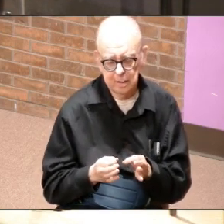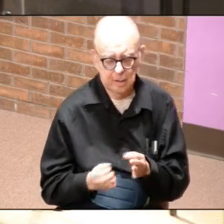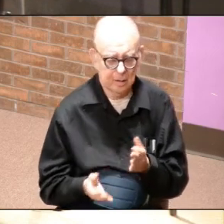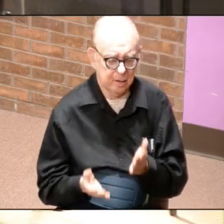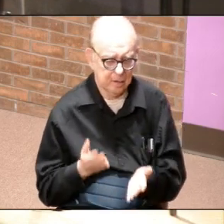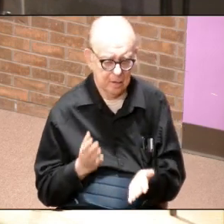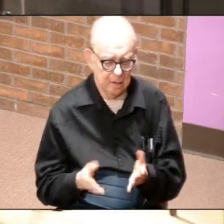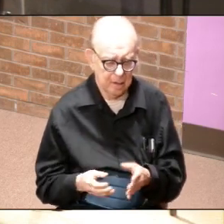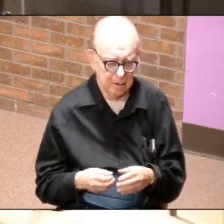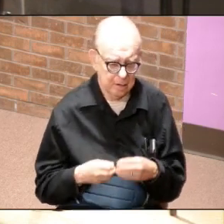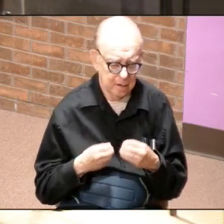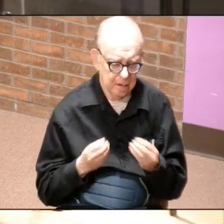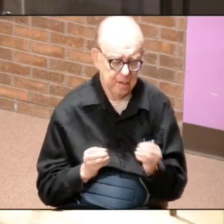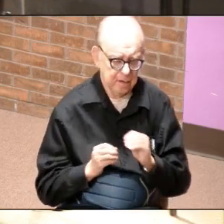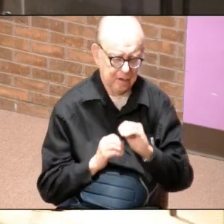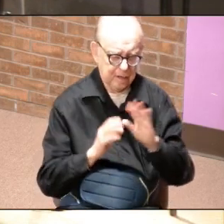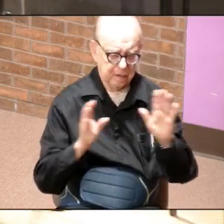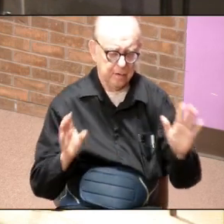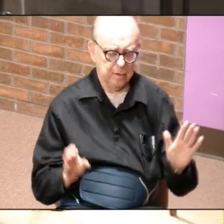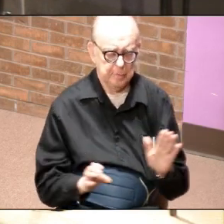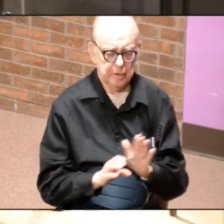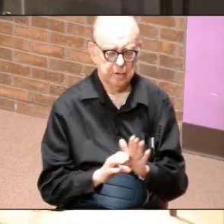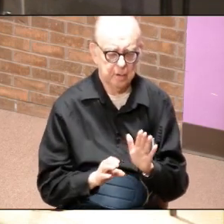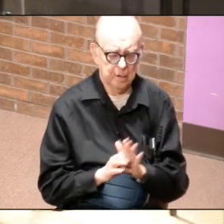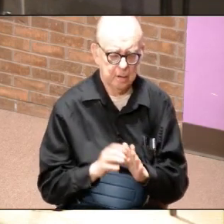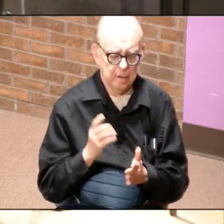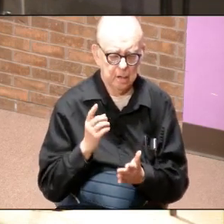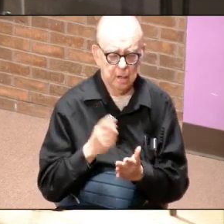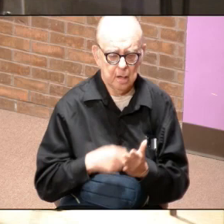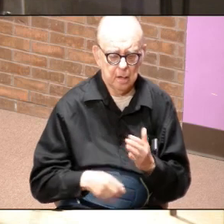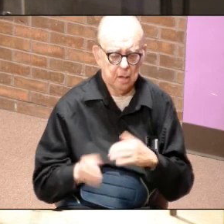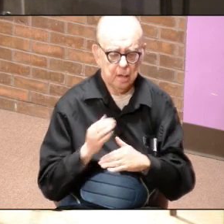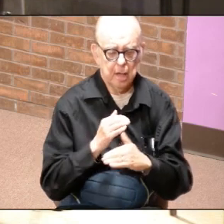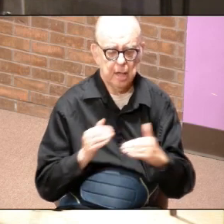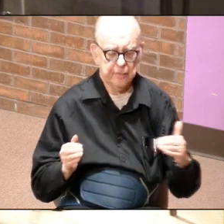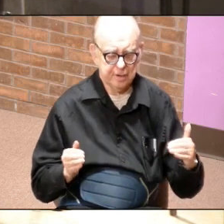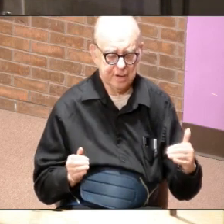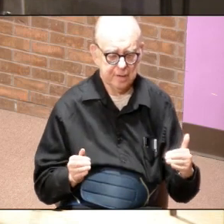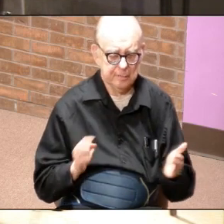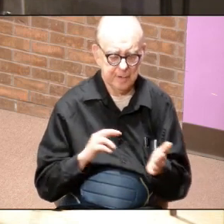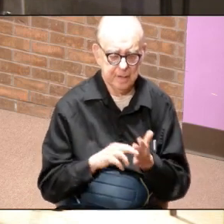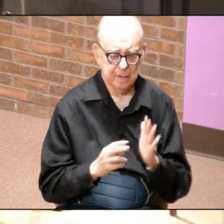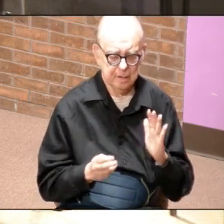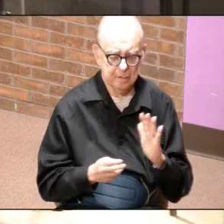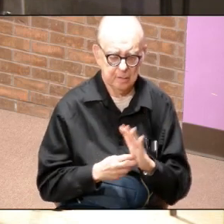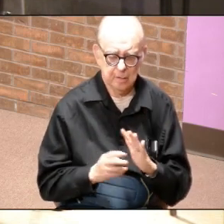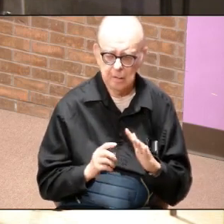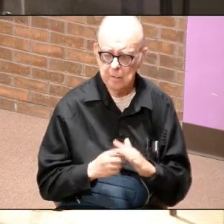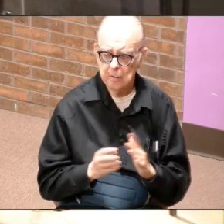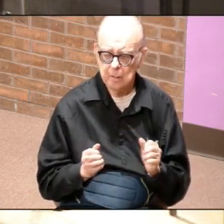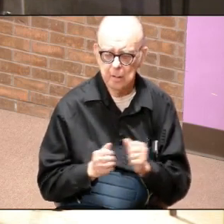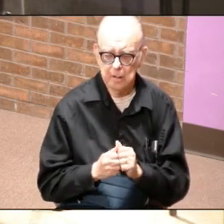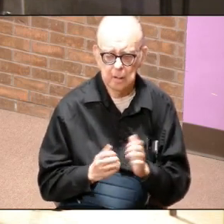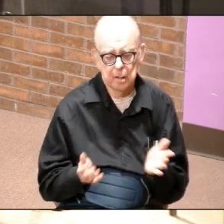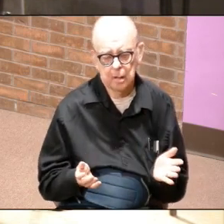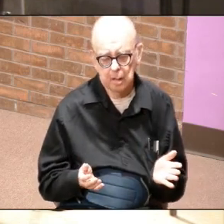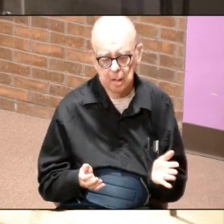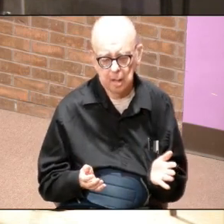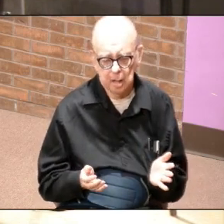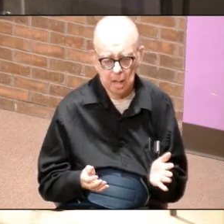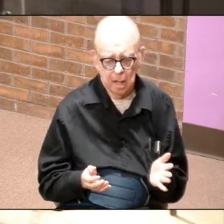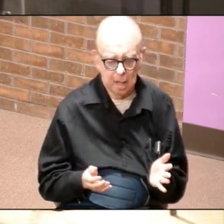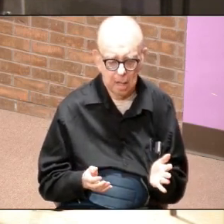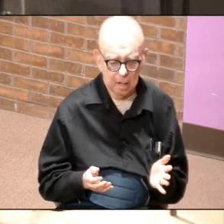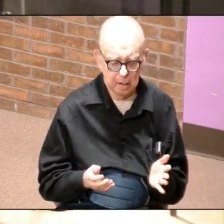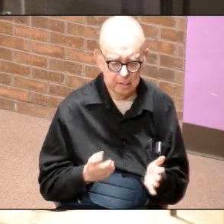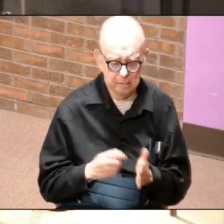maybe and give you a clearer picture of what heaven's going to be like this morning. when we start out in what is